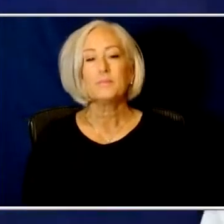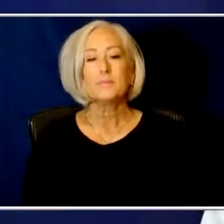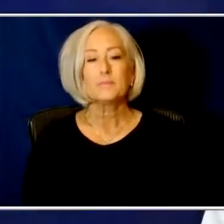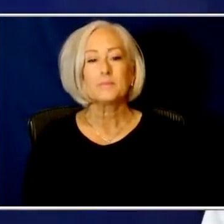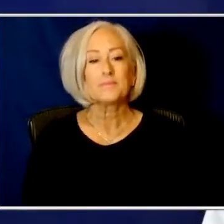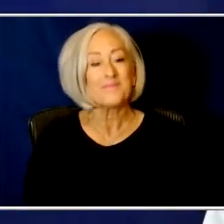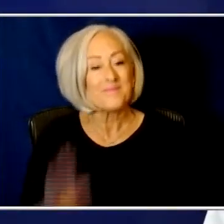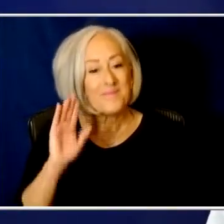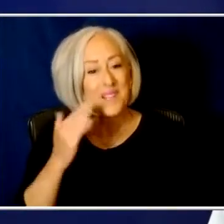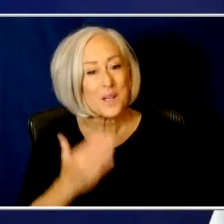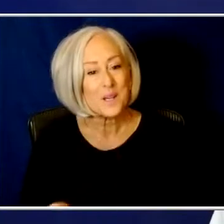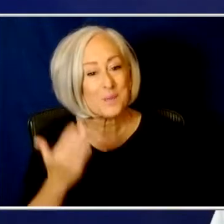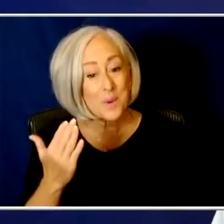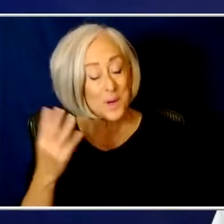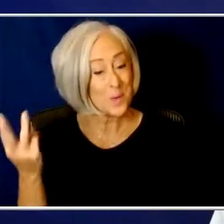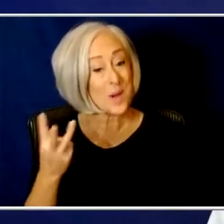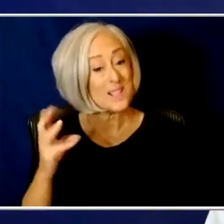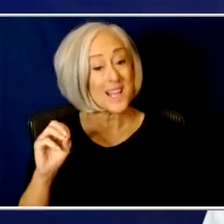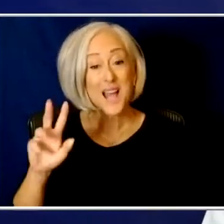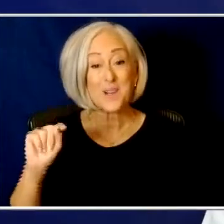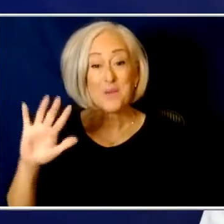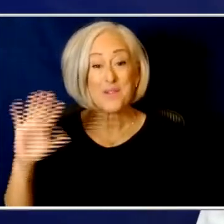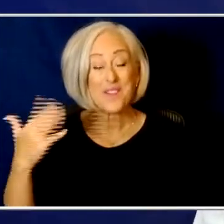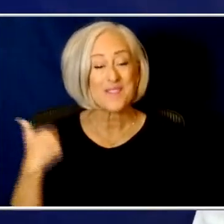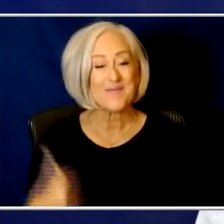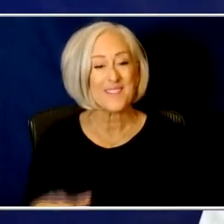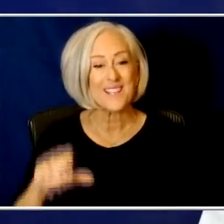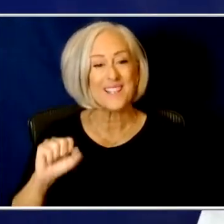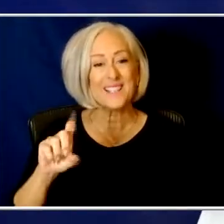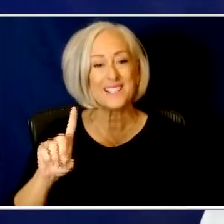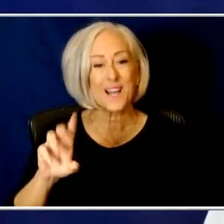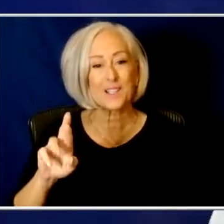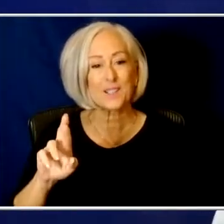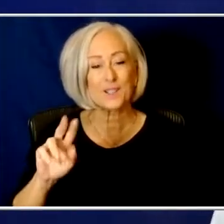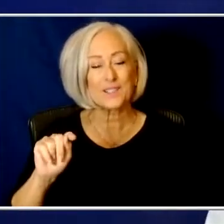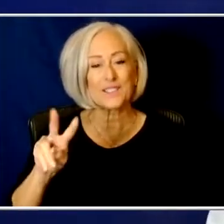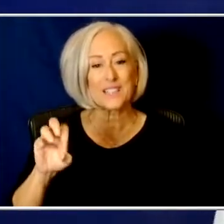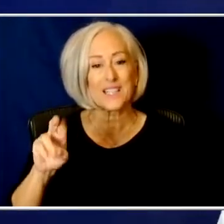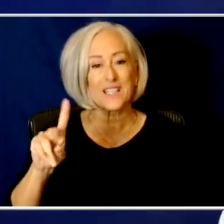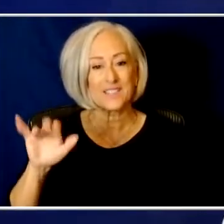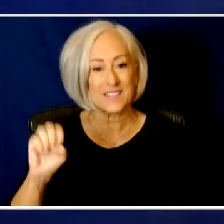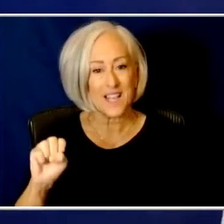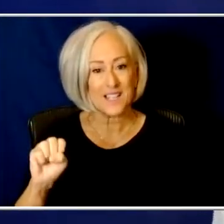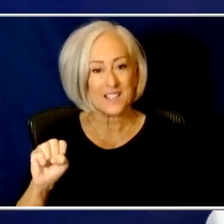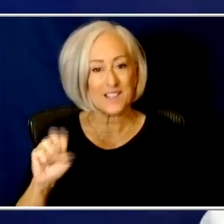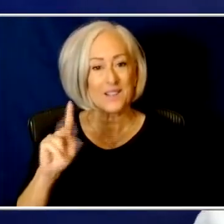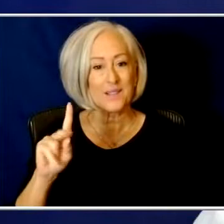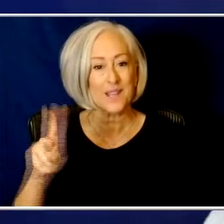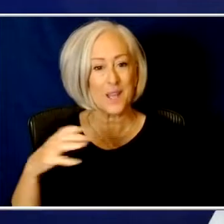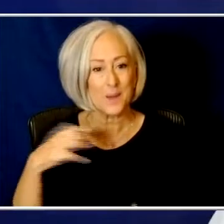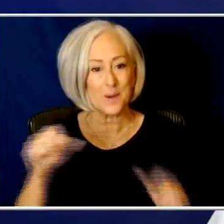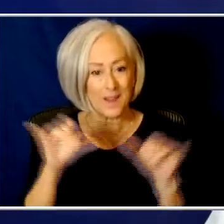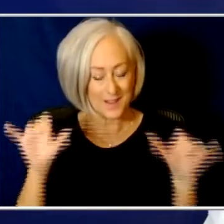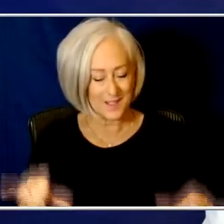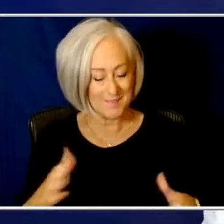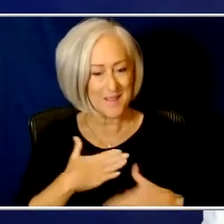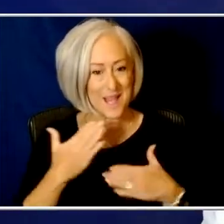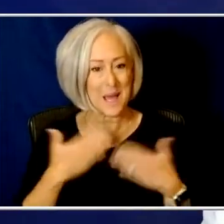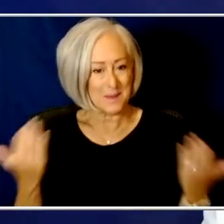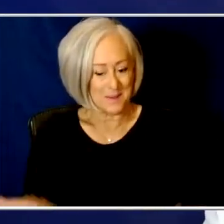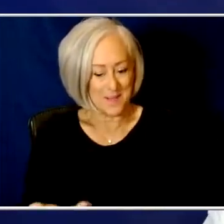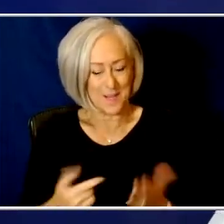right, good morning. It's Wednesday, October 5th. I'm Dr. Steve Stice, Chief Medical Officer here at the University of Kansas Health System. Delighted to be back with you on this program of Show Me